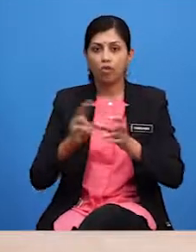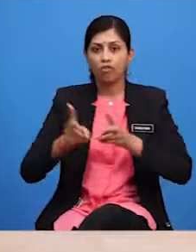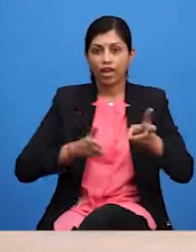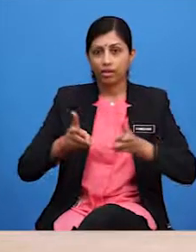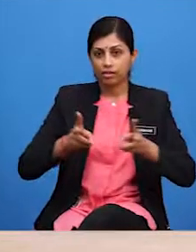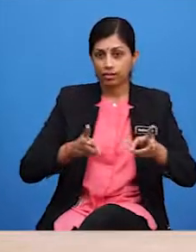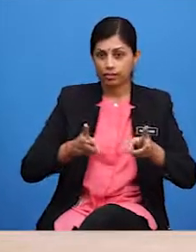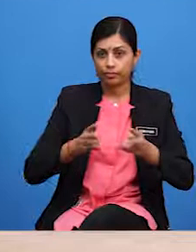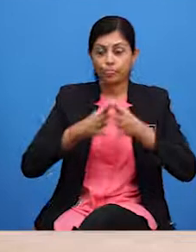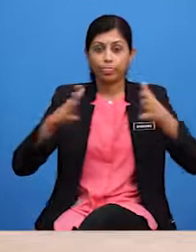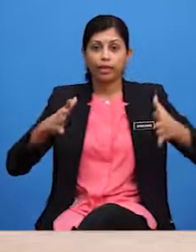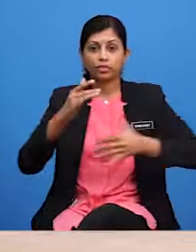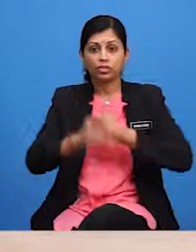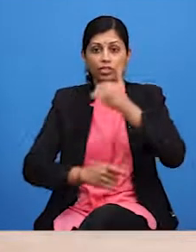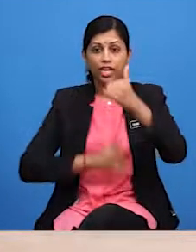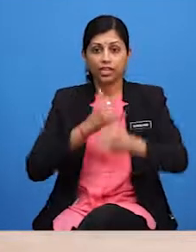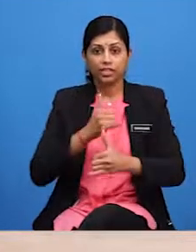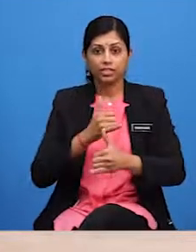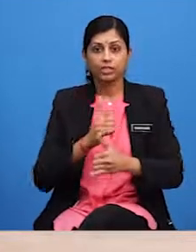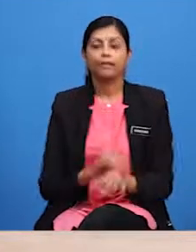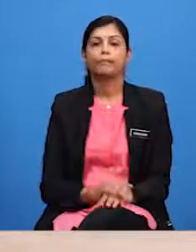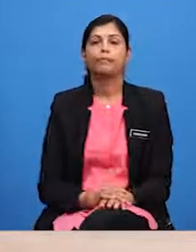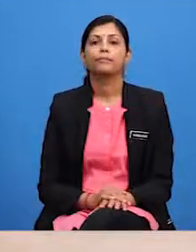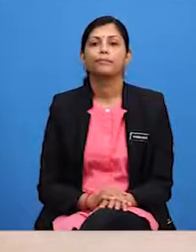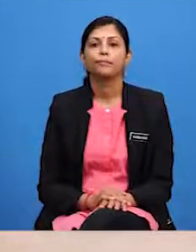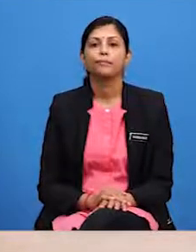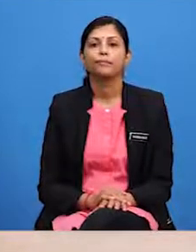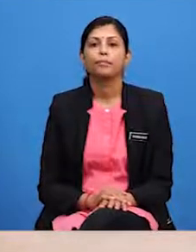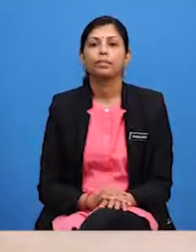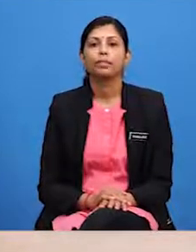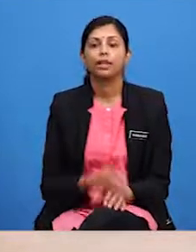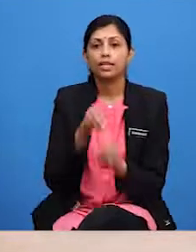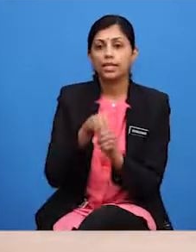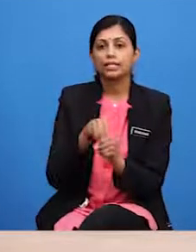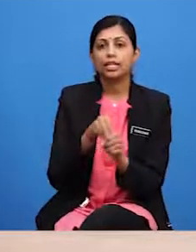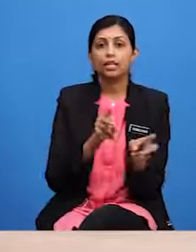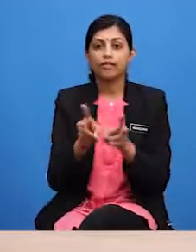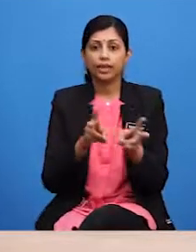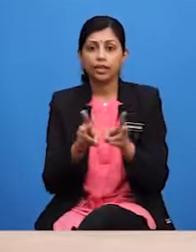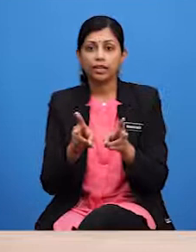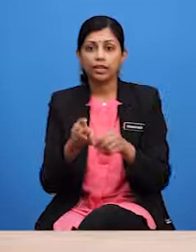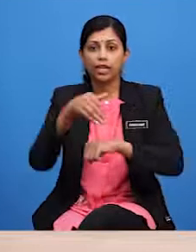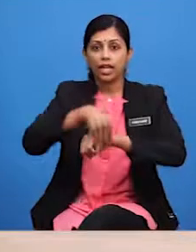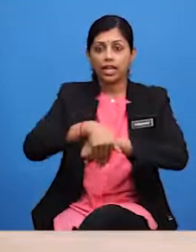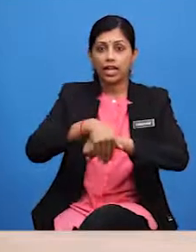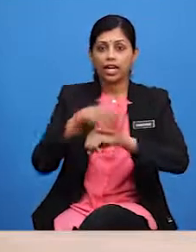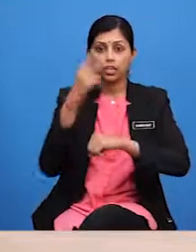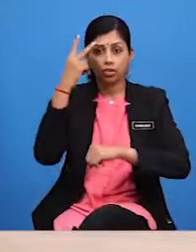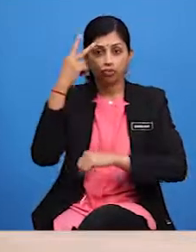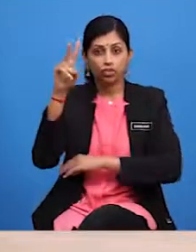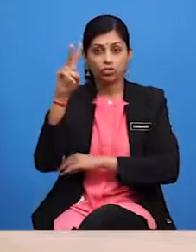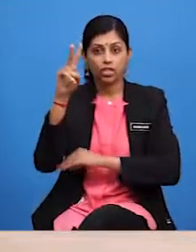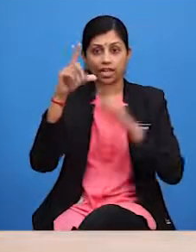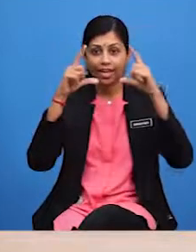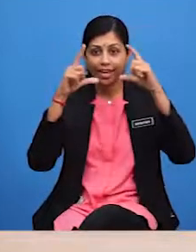will roll easily over difficult terrain, and when you're inside the vehicle, night vision cameras